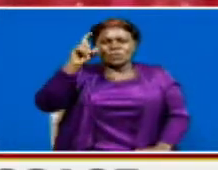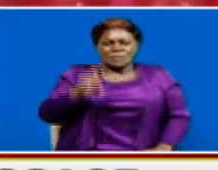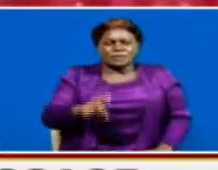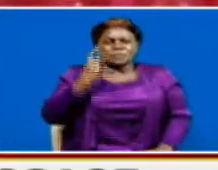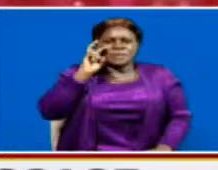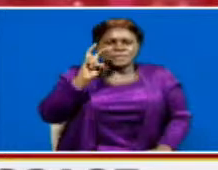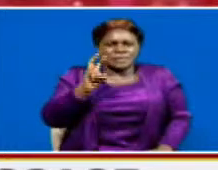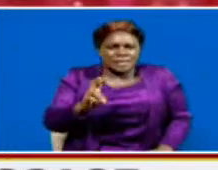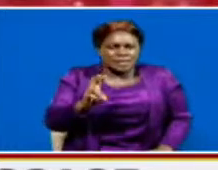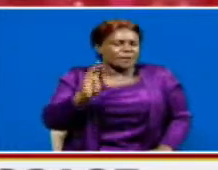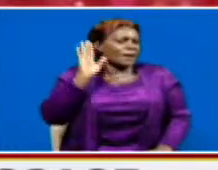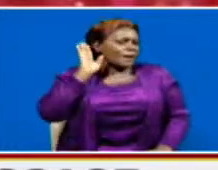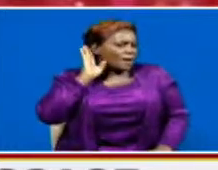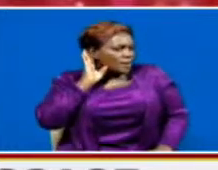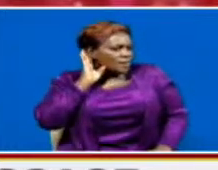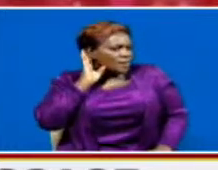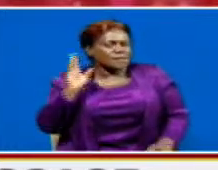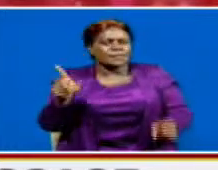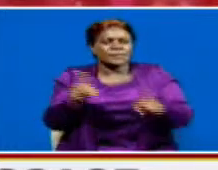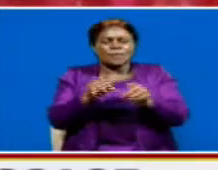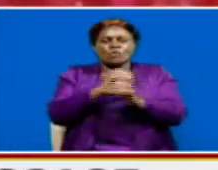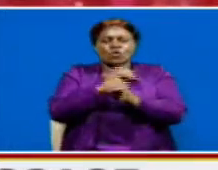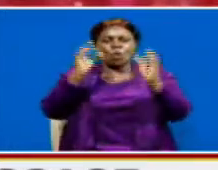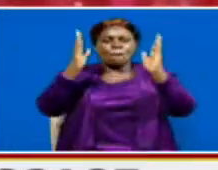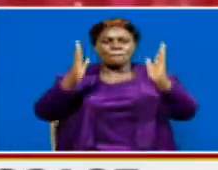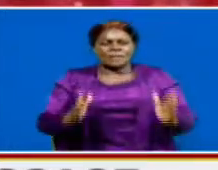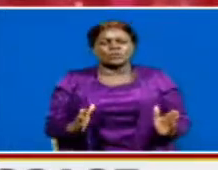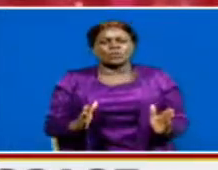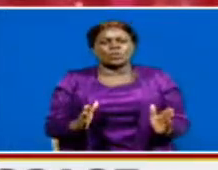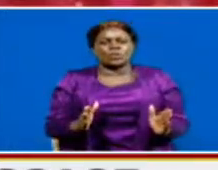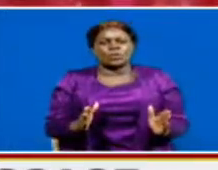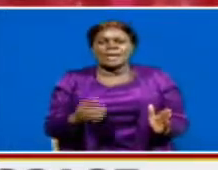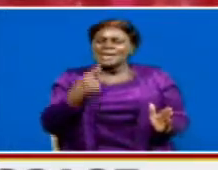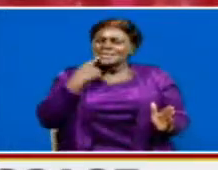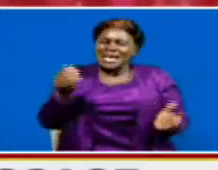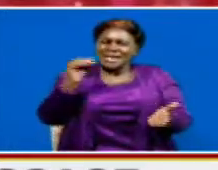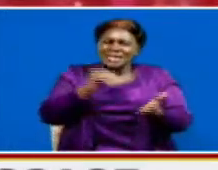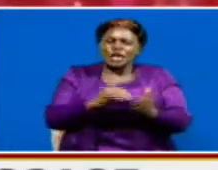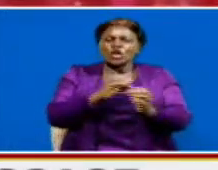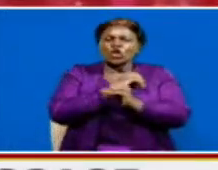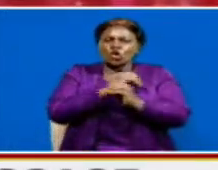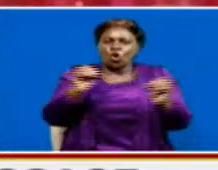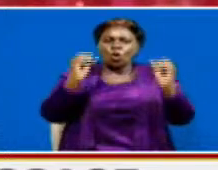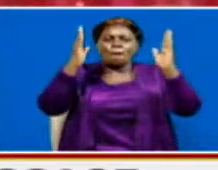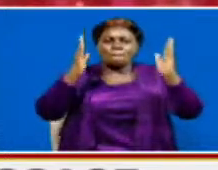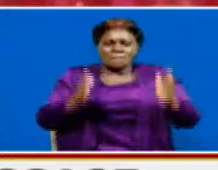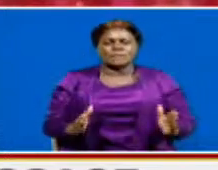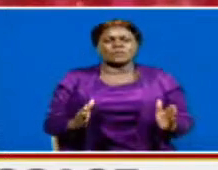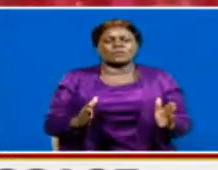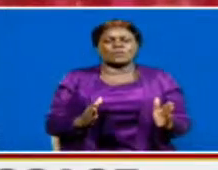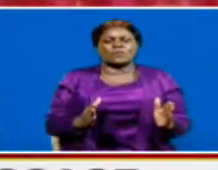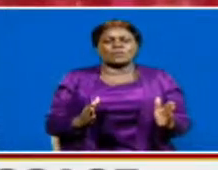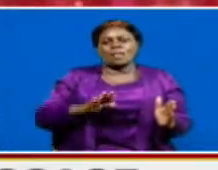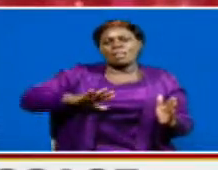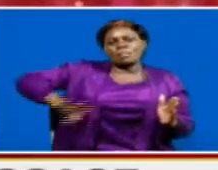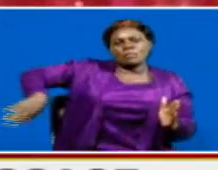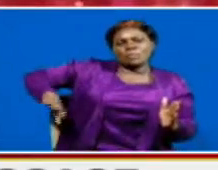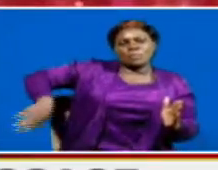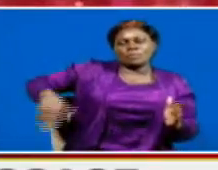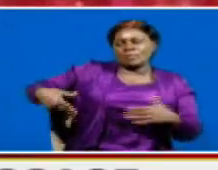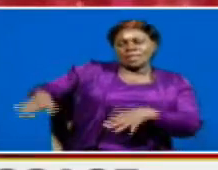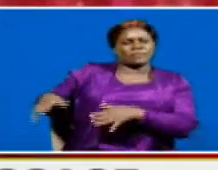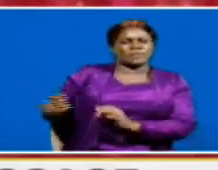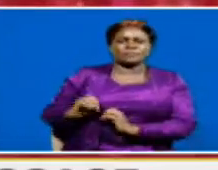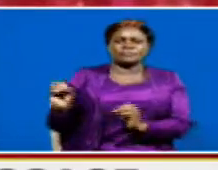seen and heard, and that no one, and I repeat again, no one is left